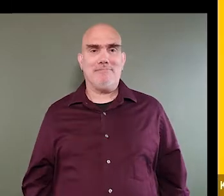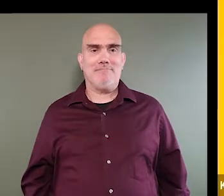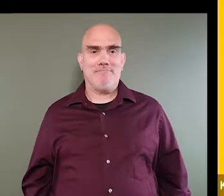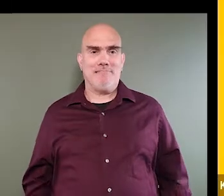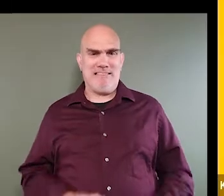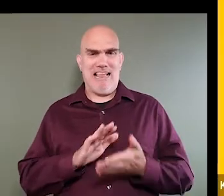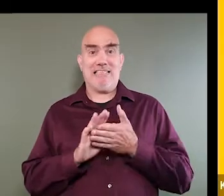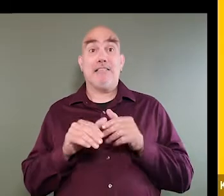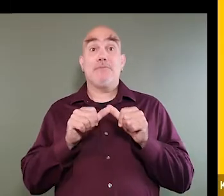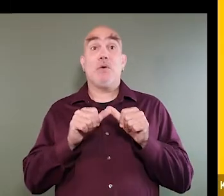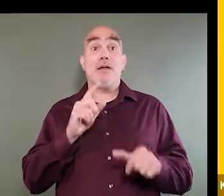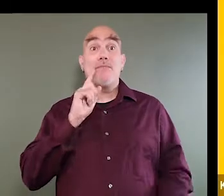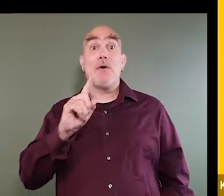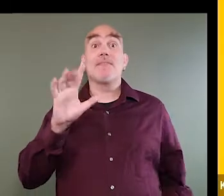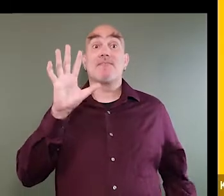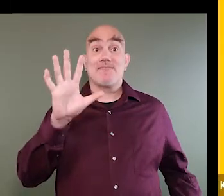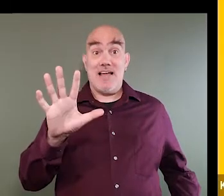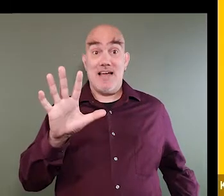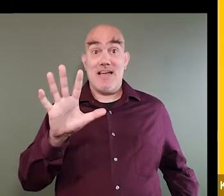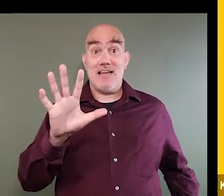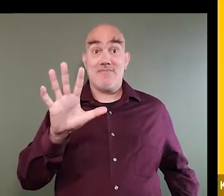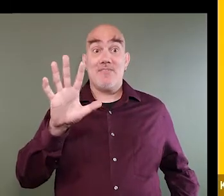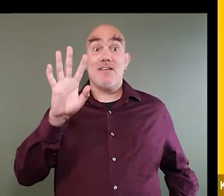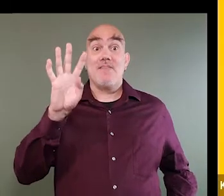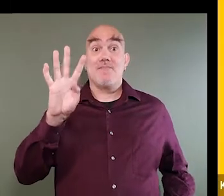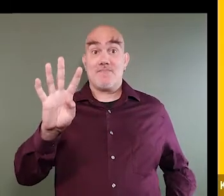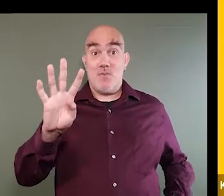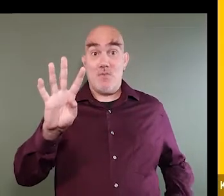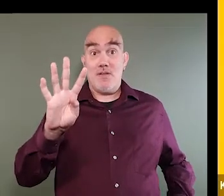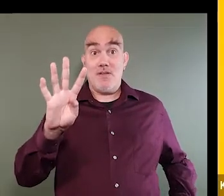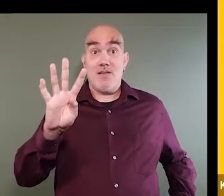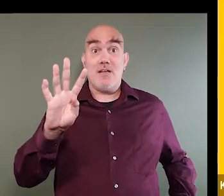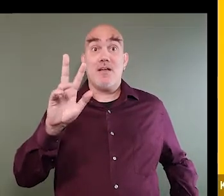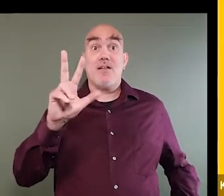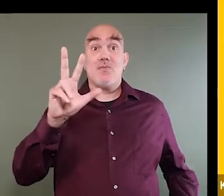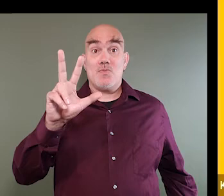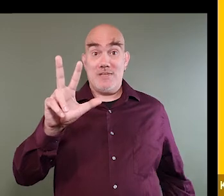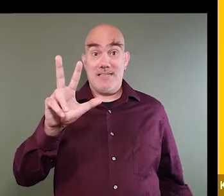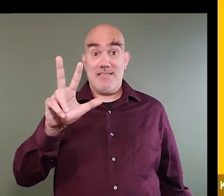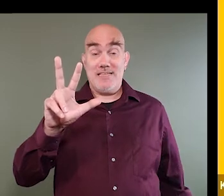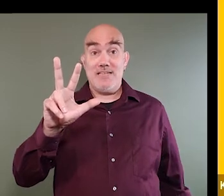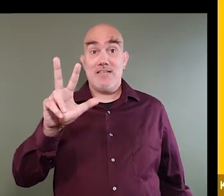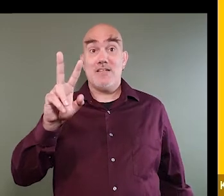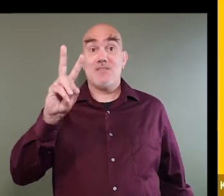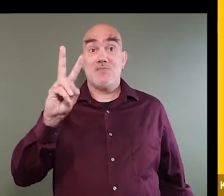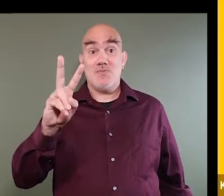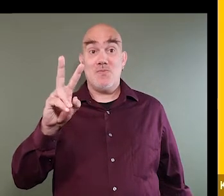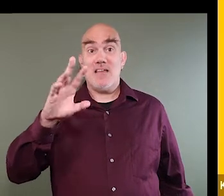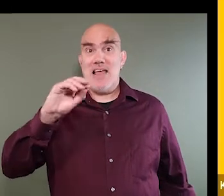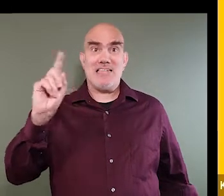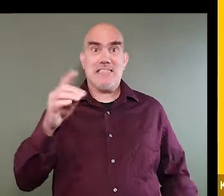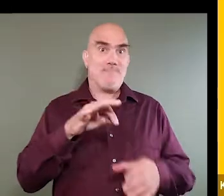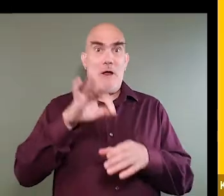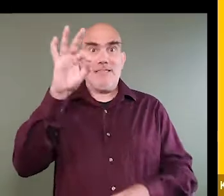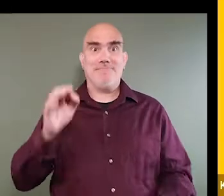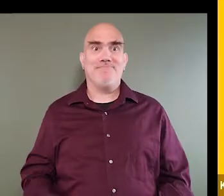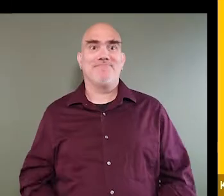Nice. Keep going. 4, 5, 4, 3, 2,